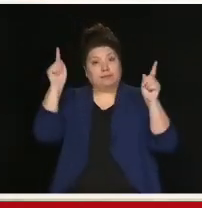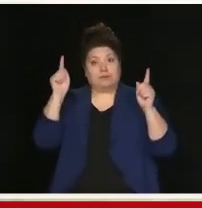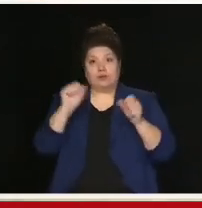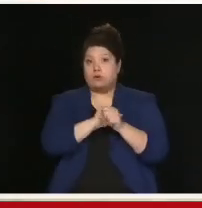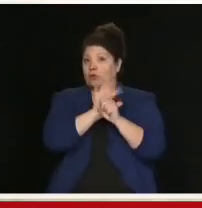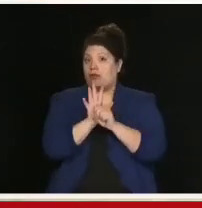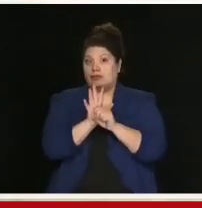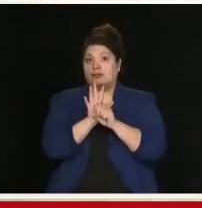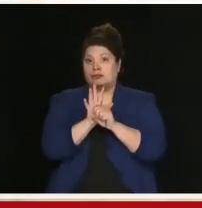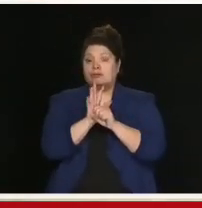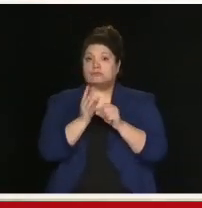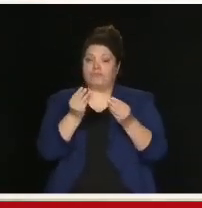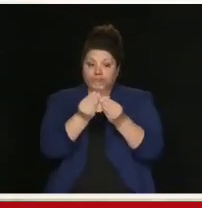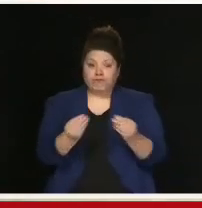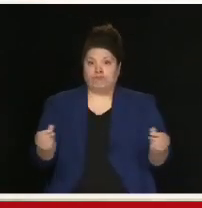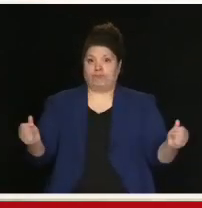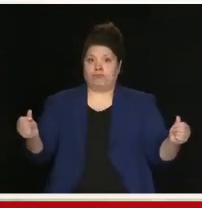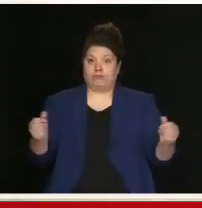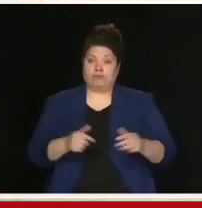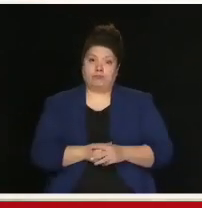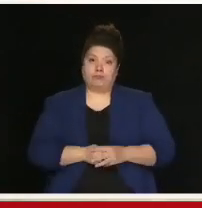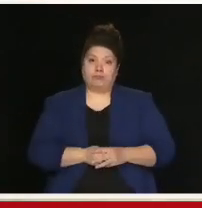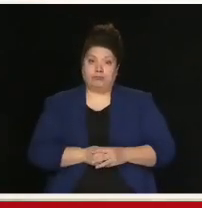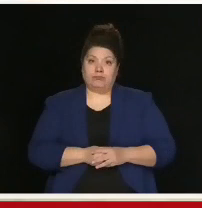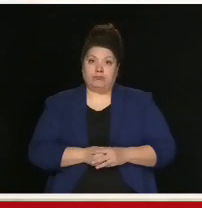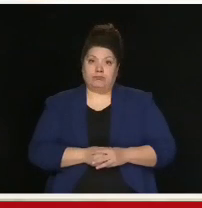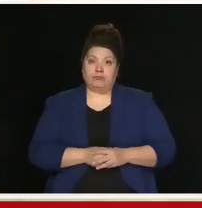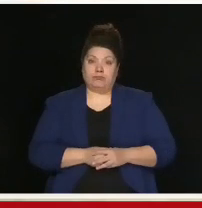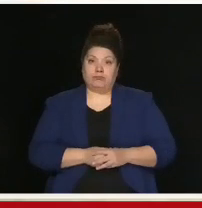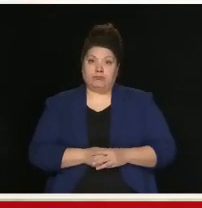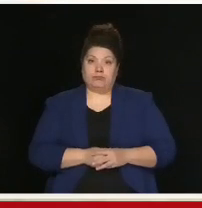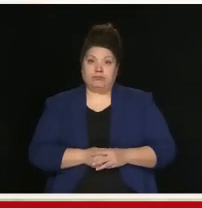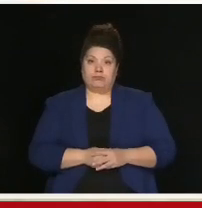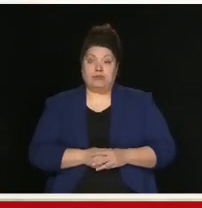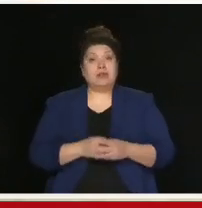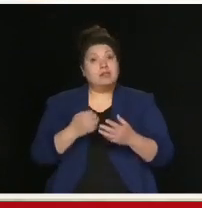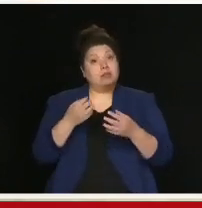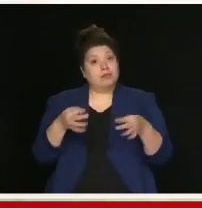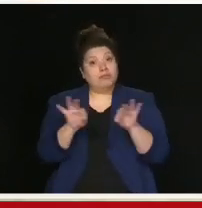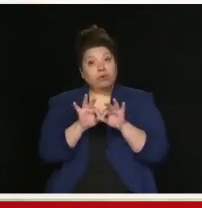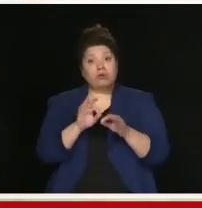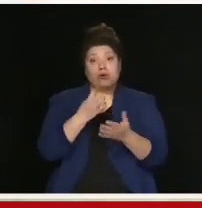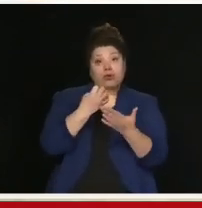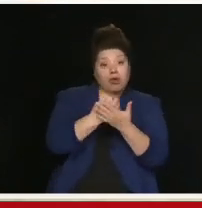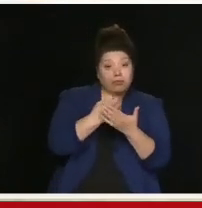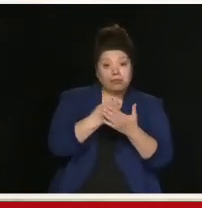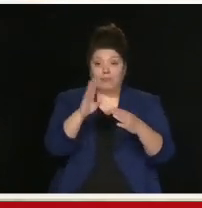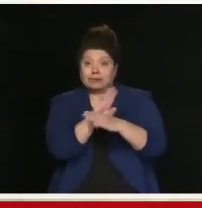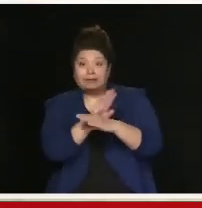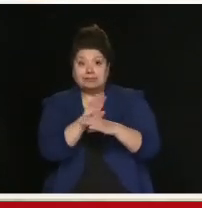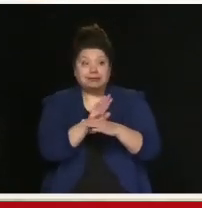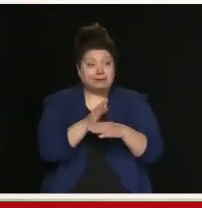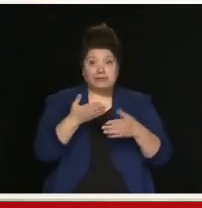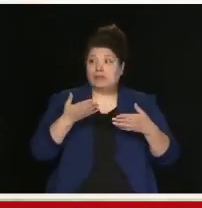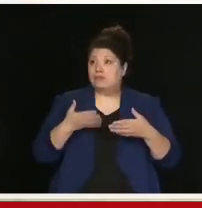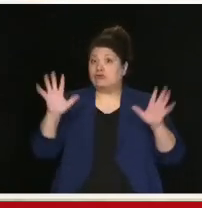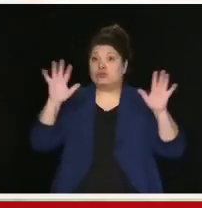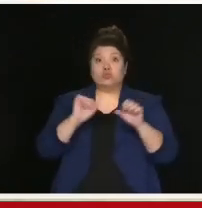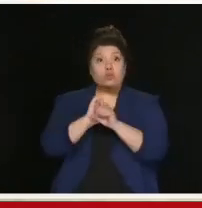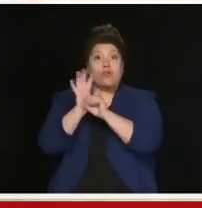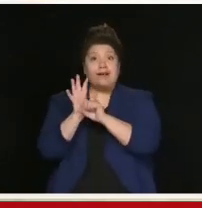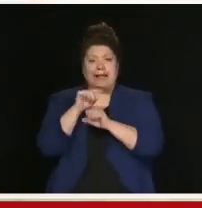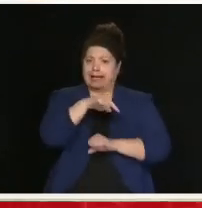crisis and have an economy that will come back after. That's who we are, to be there one for the